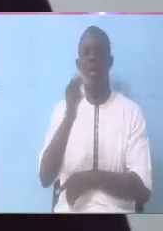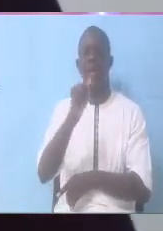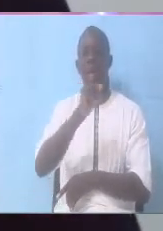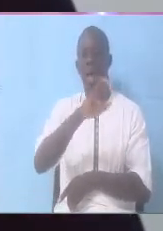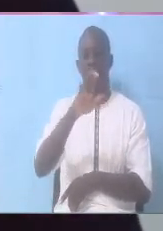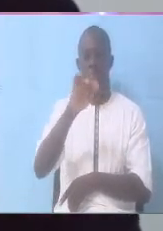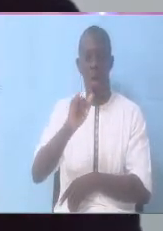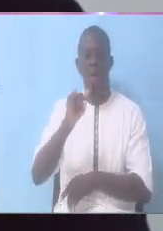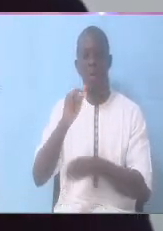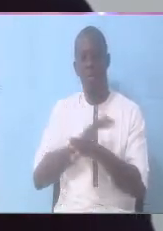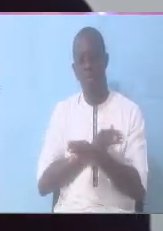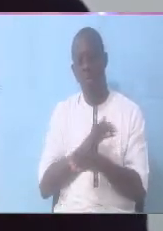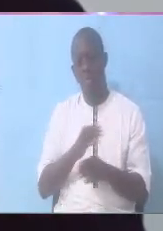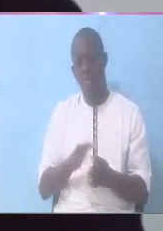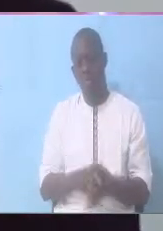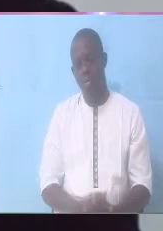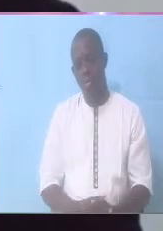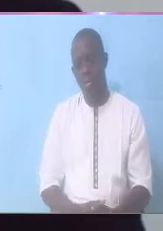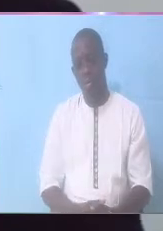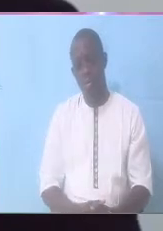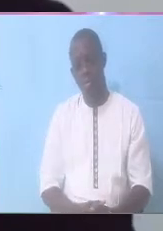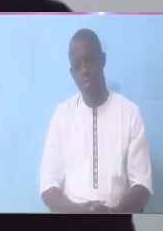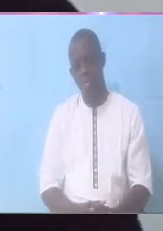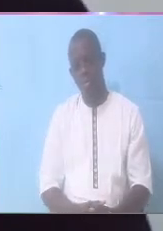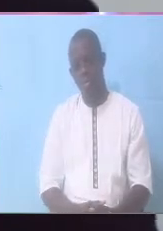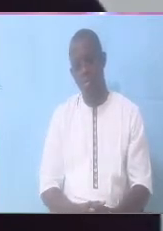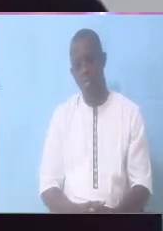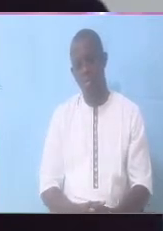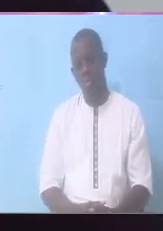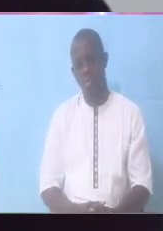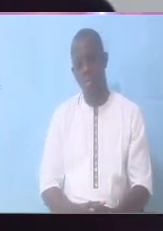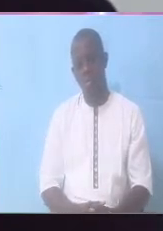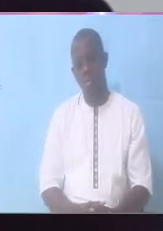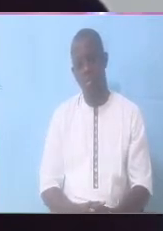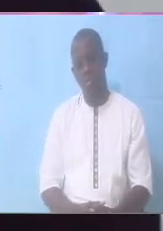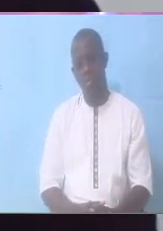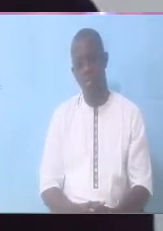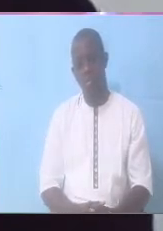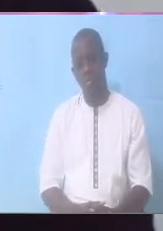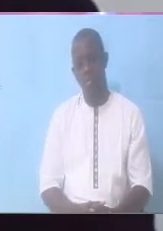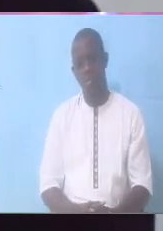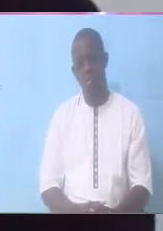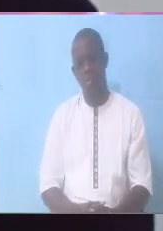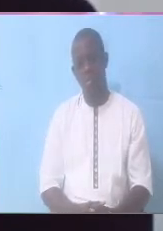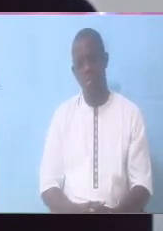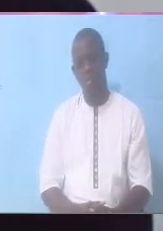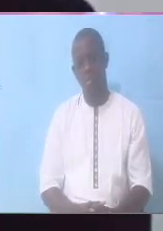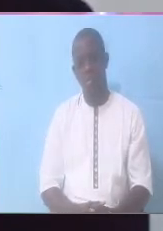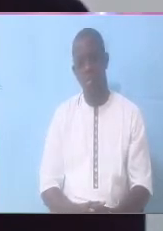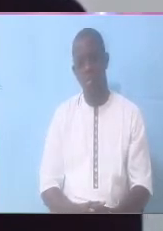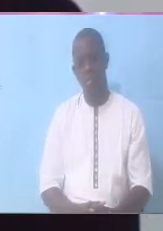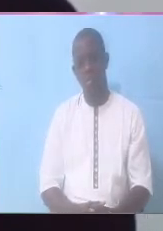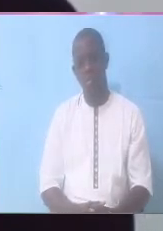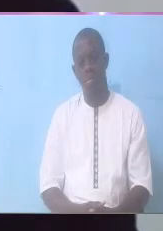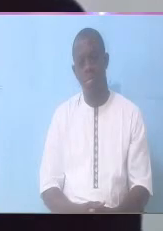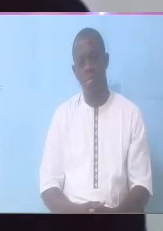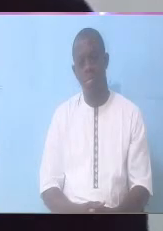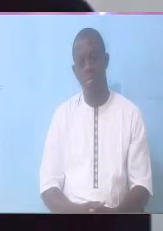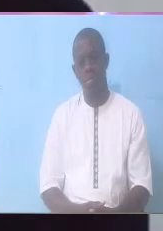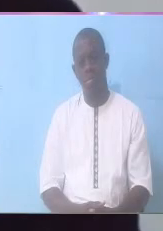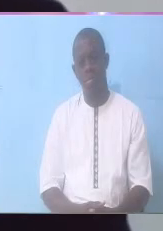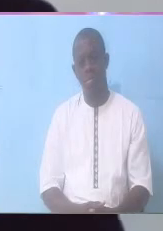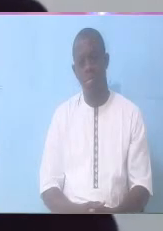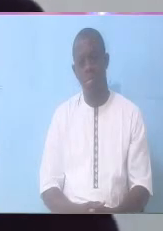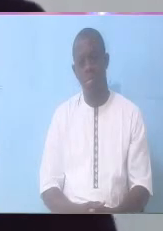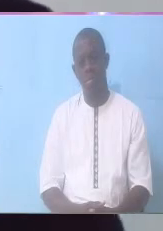Ani. Ngo. Na Harry mo la men foje baraman to afo e ma commissioner Harry ni ya Jammeh be